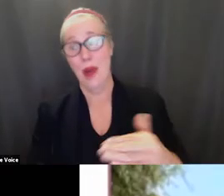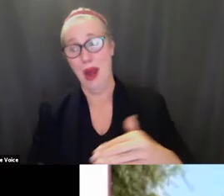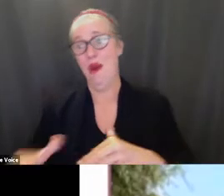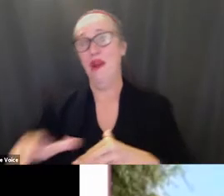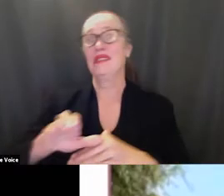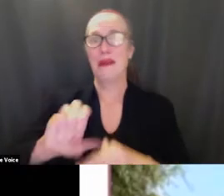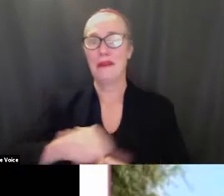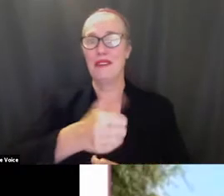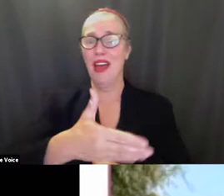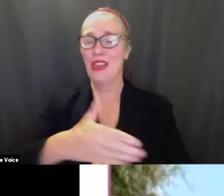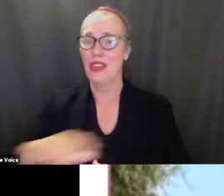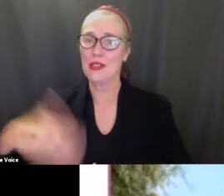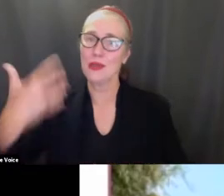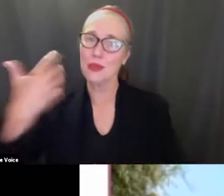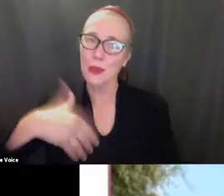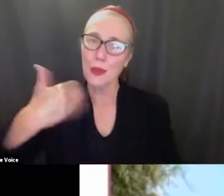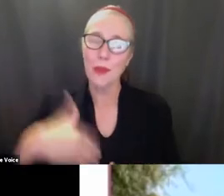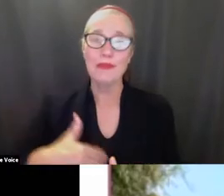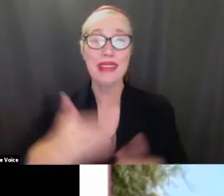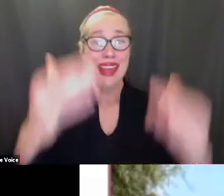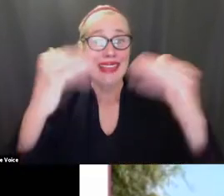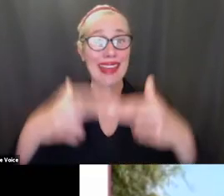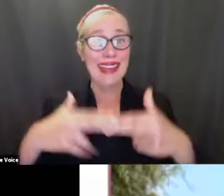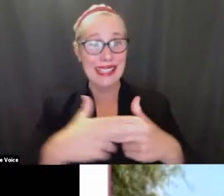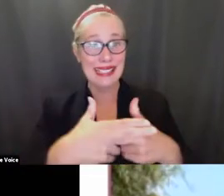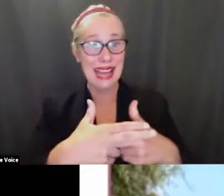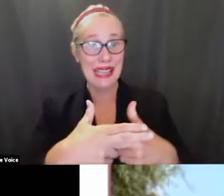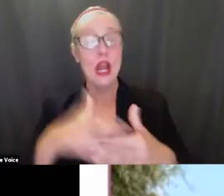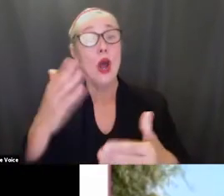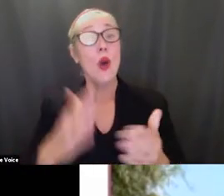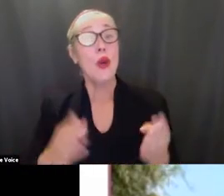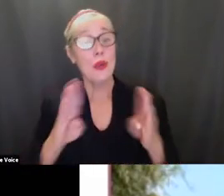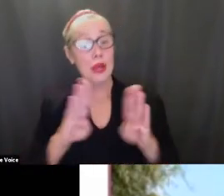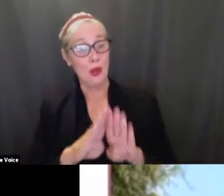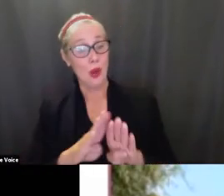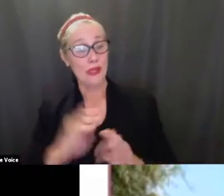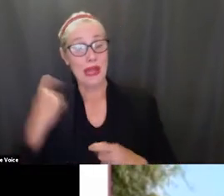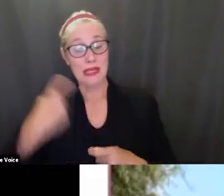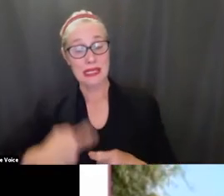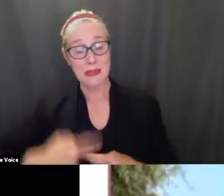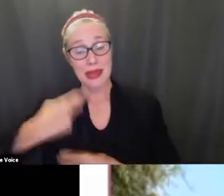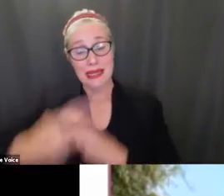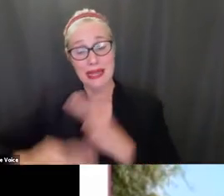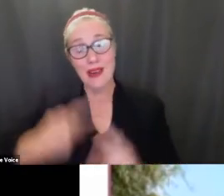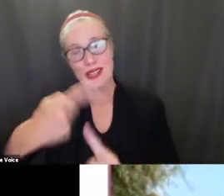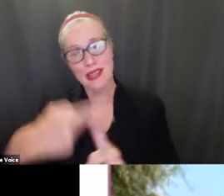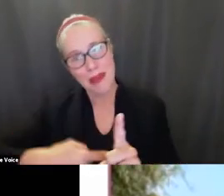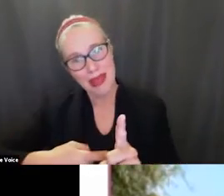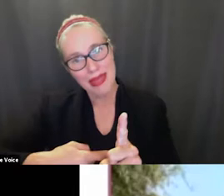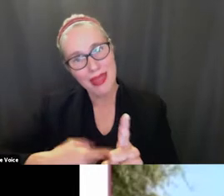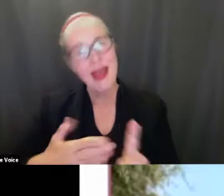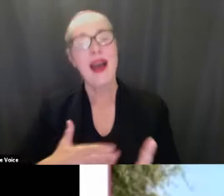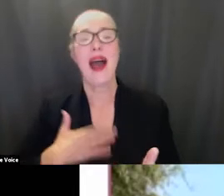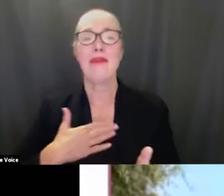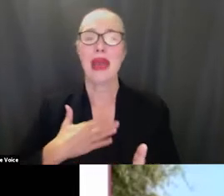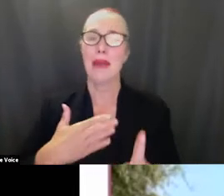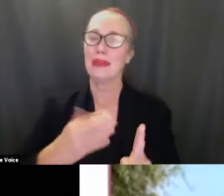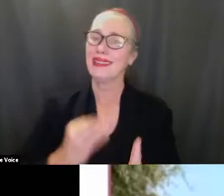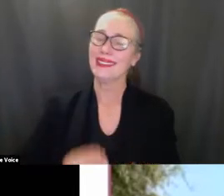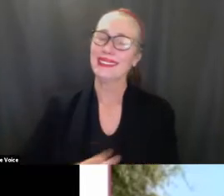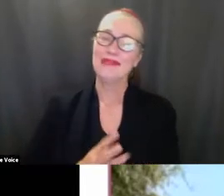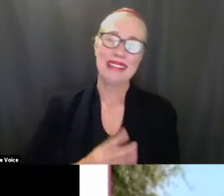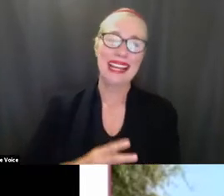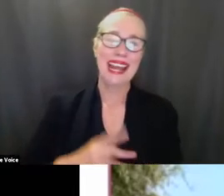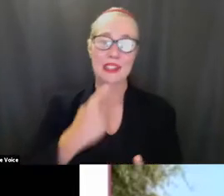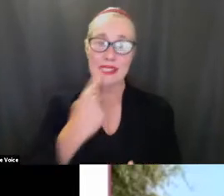slide as we close out hispanic heritage month i'm delighted to share with you this evening the story of two